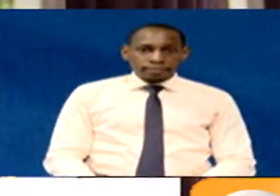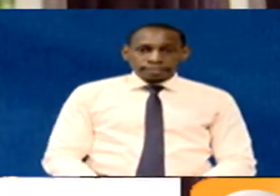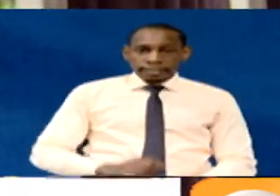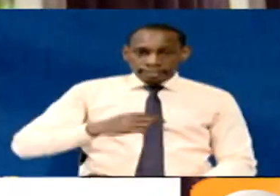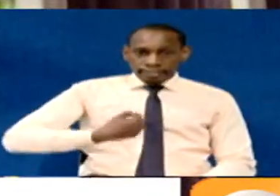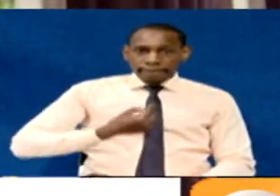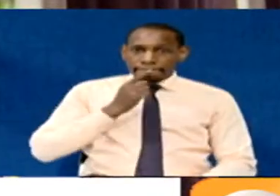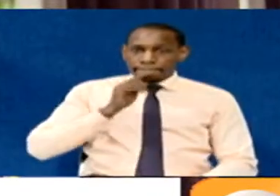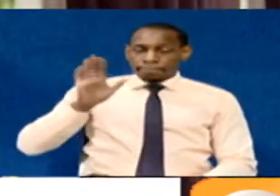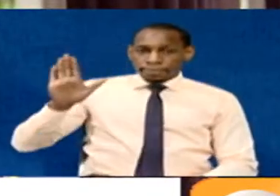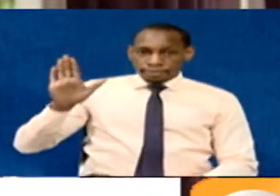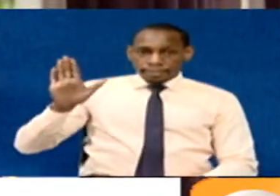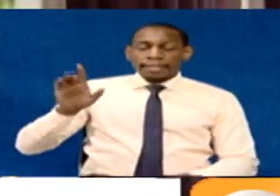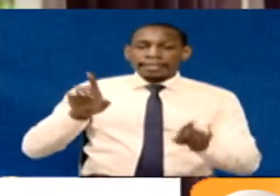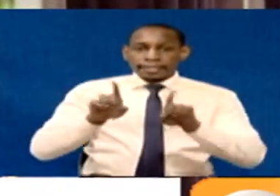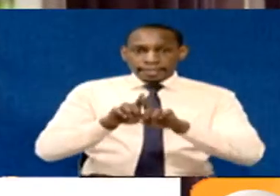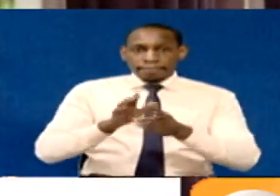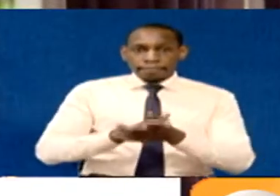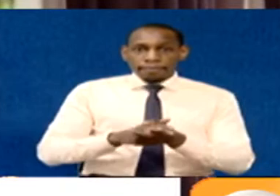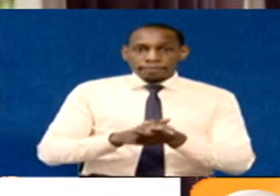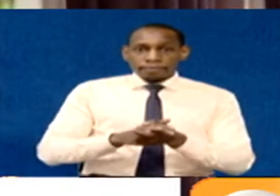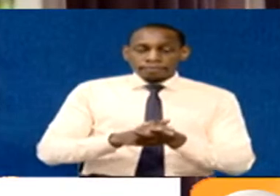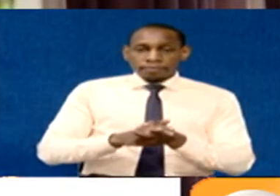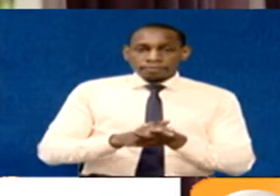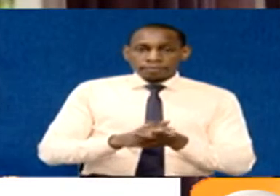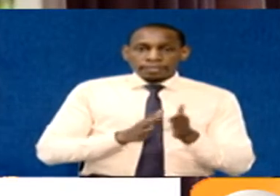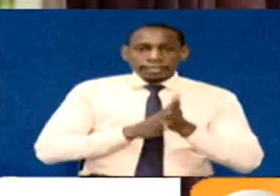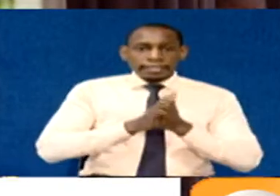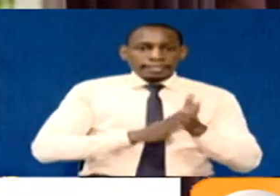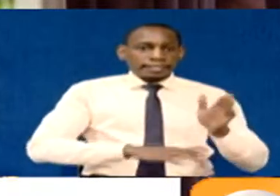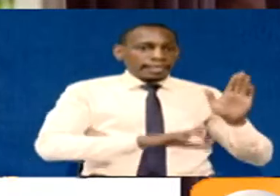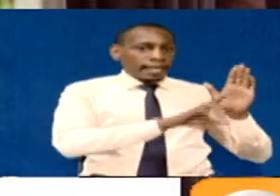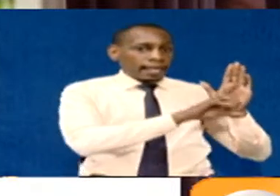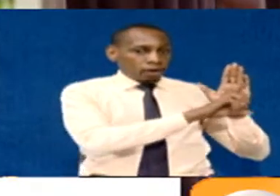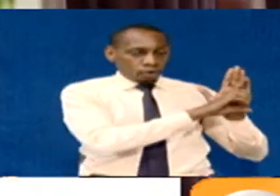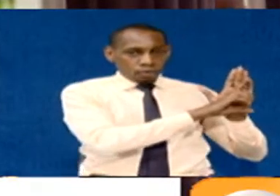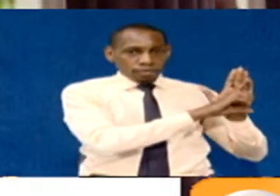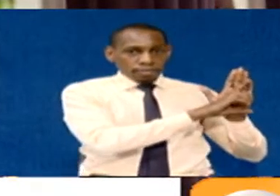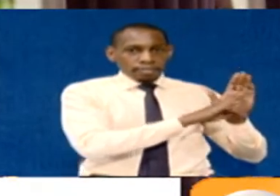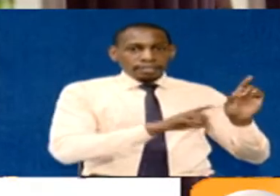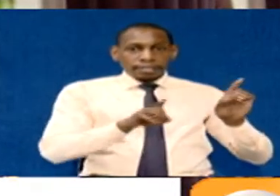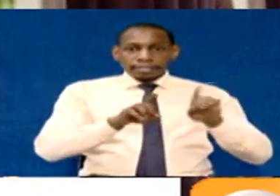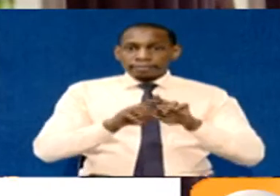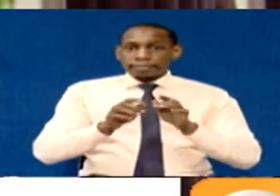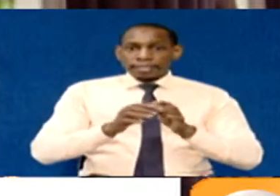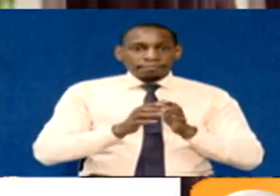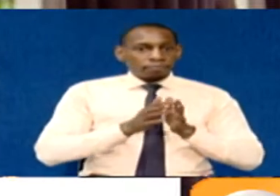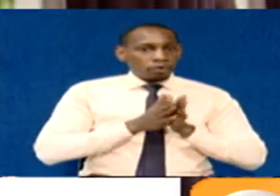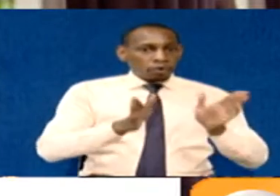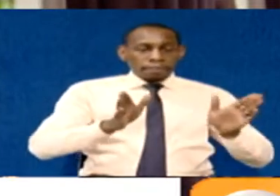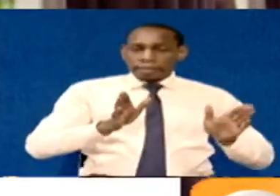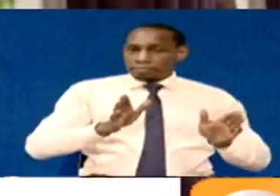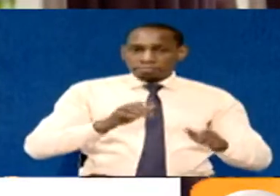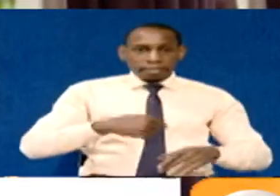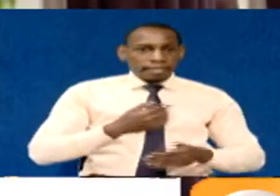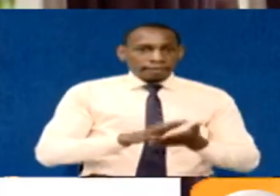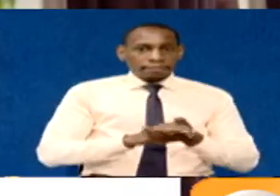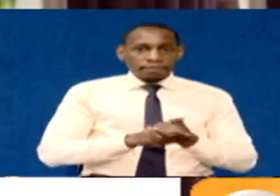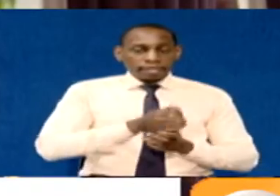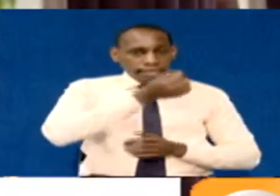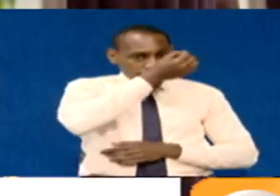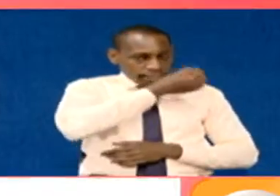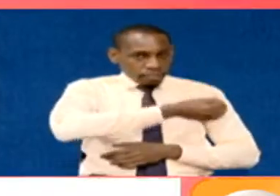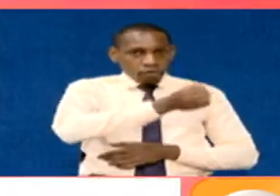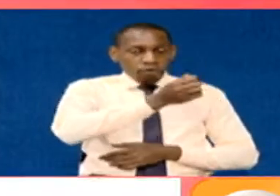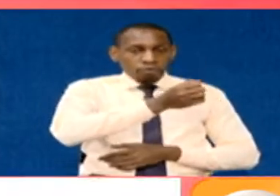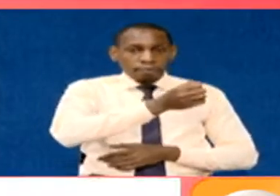I too took an oath to both the letter and the spirit of the law, and it is not open to me to turn a blind